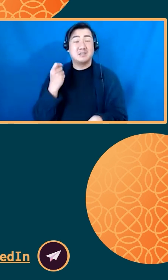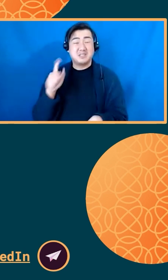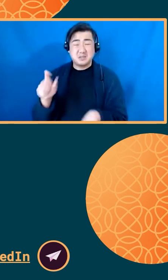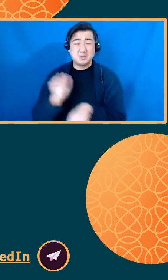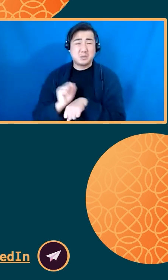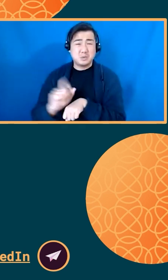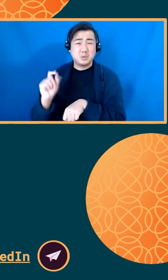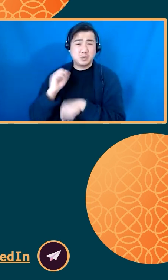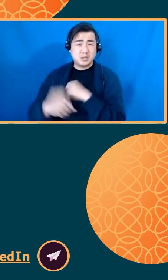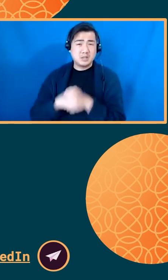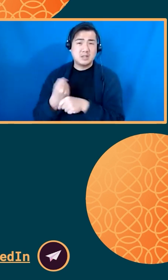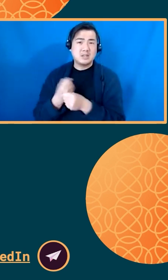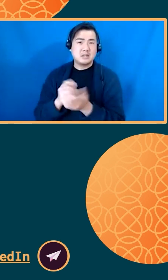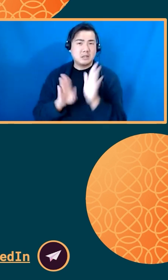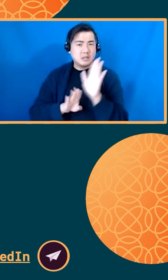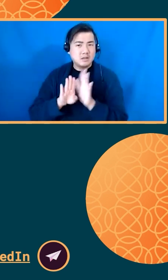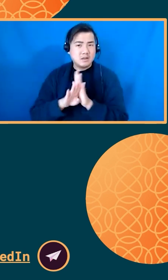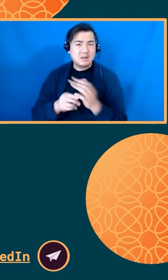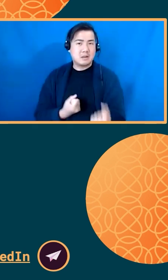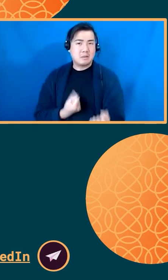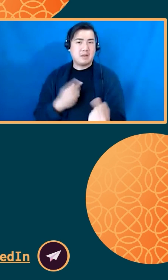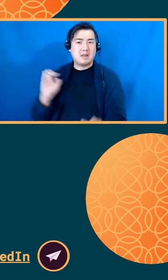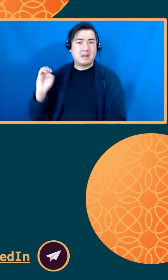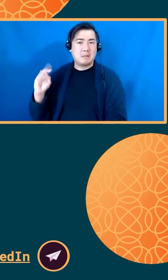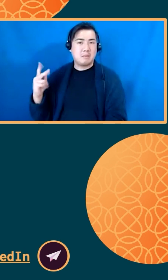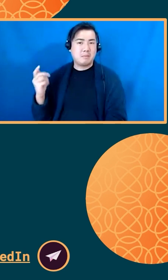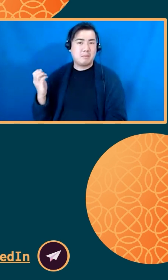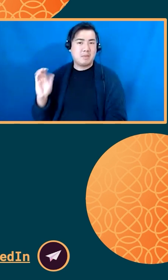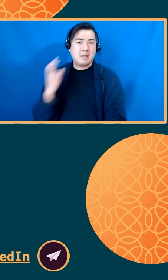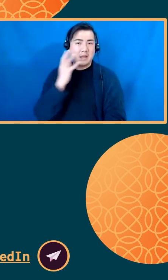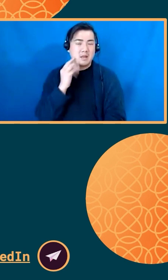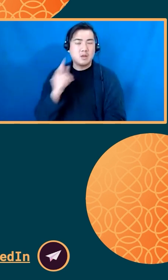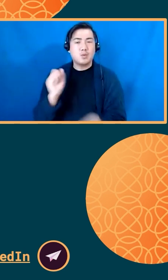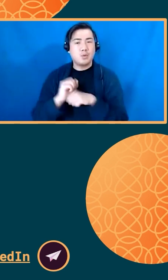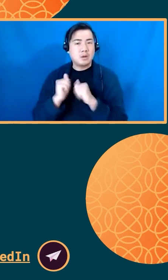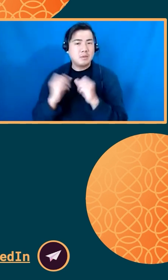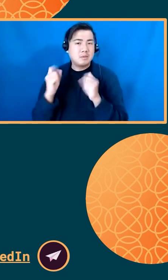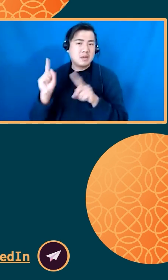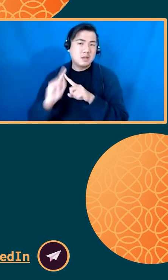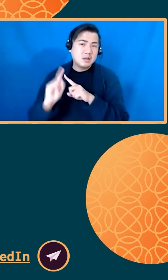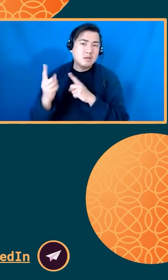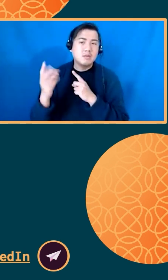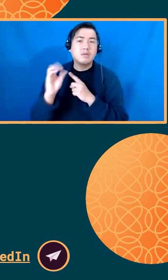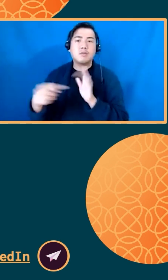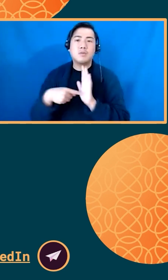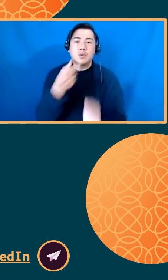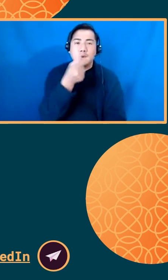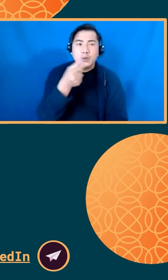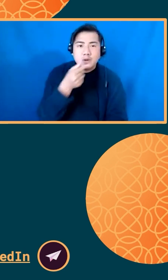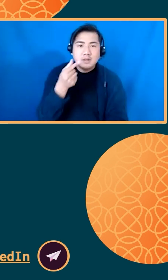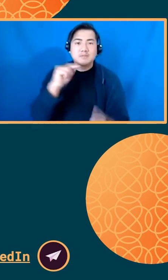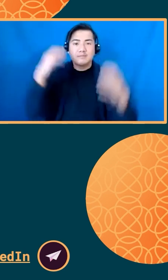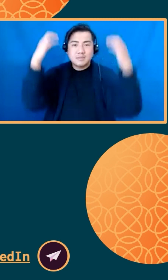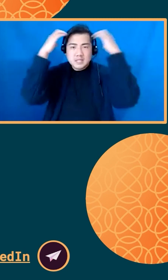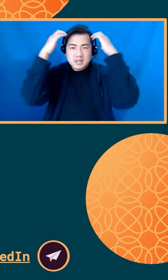designing empathic experiences, Micah has advised and collaborated with organizations like Google, Disney, Microsoft,